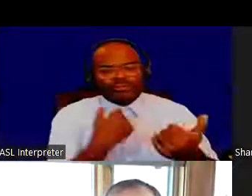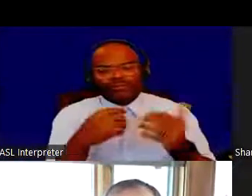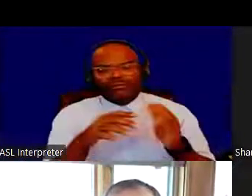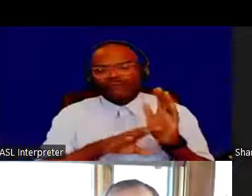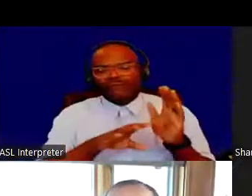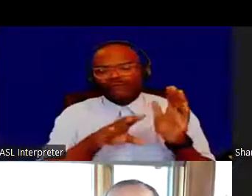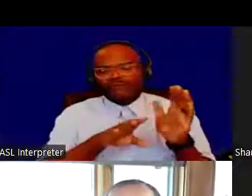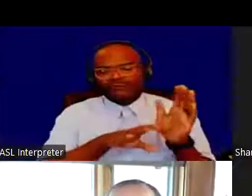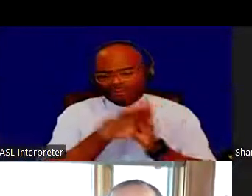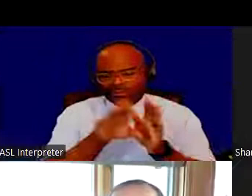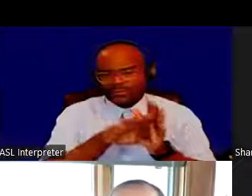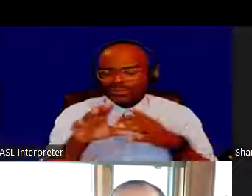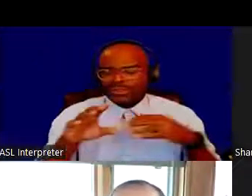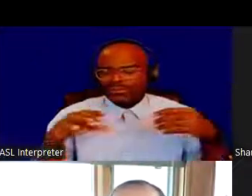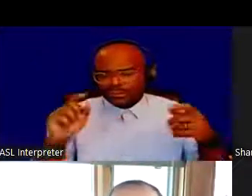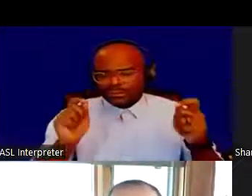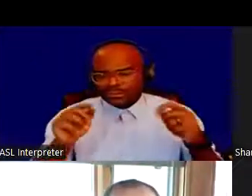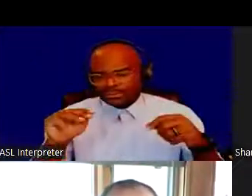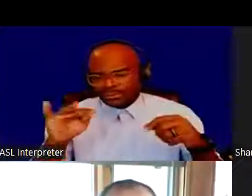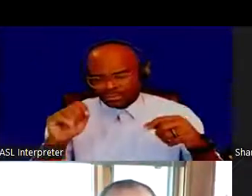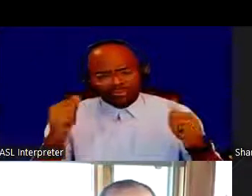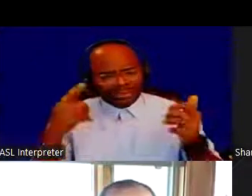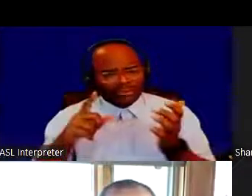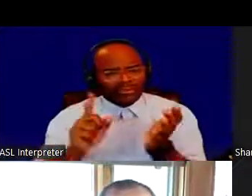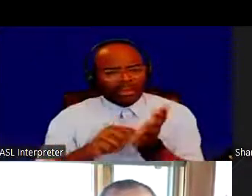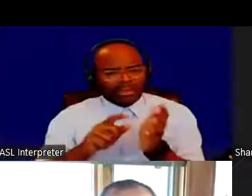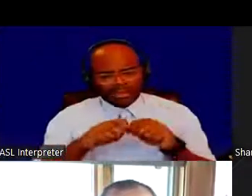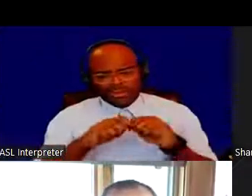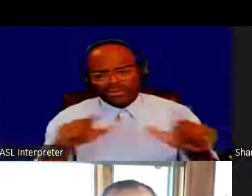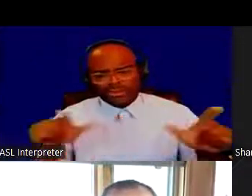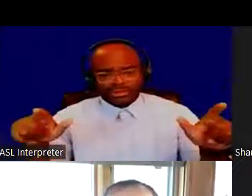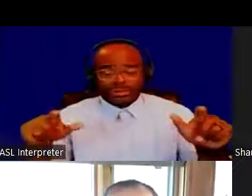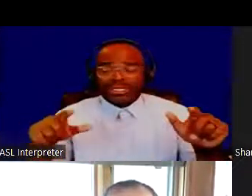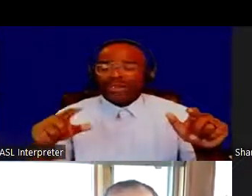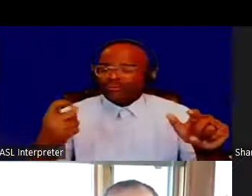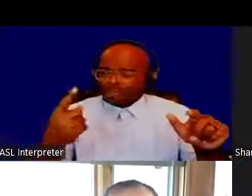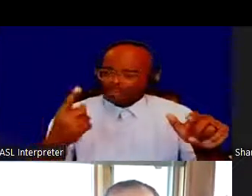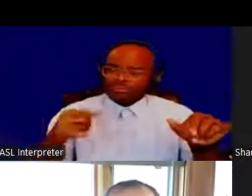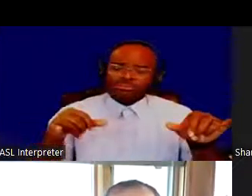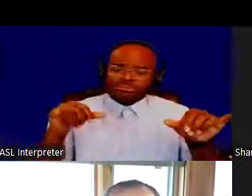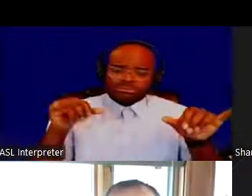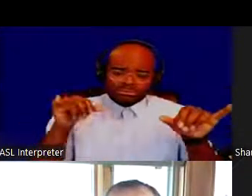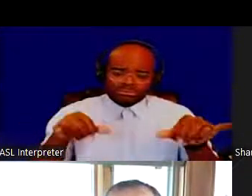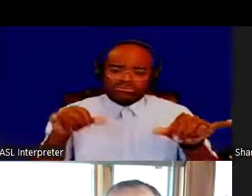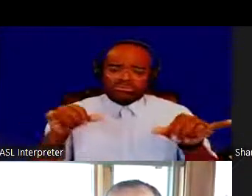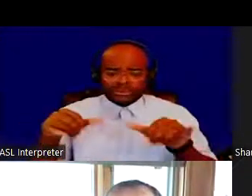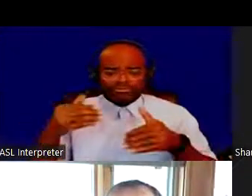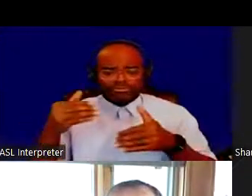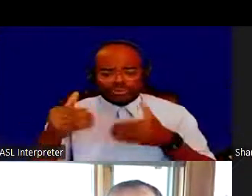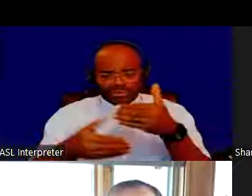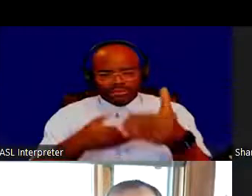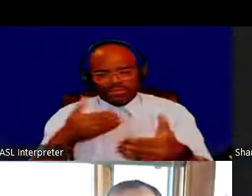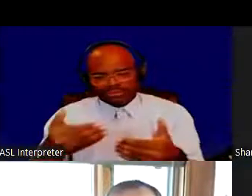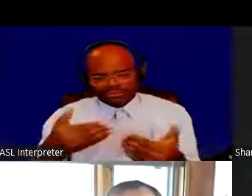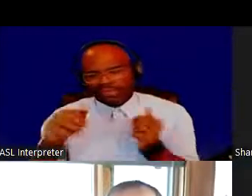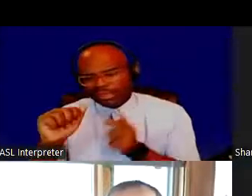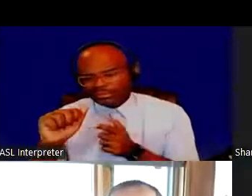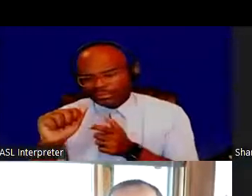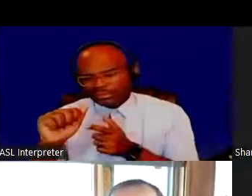have been published, which I'll show in a second. There's a consistent process in adaptation menu development that we try to